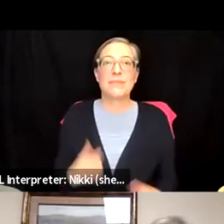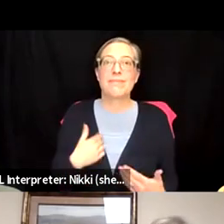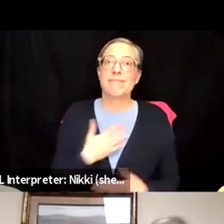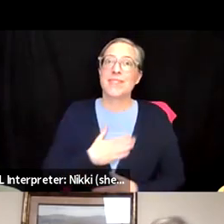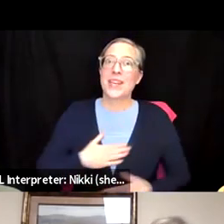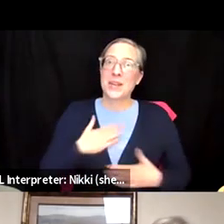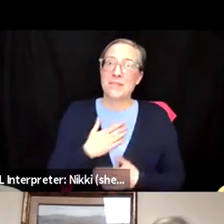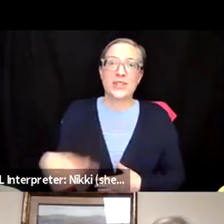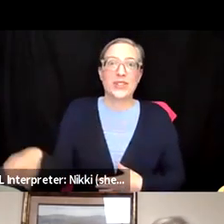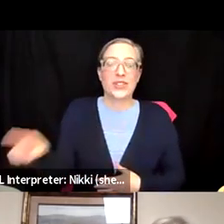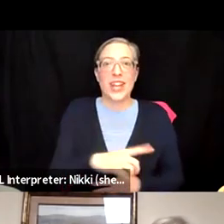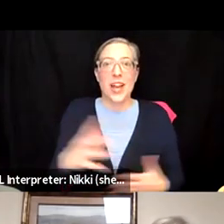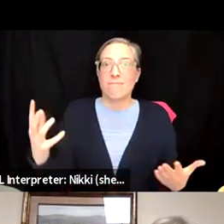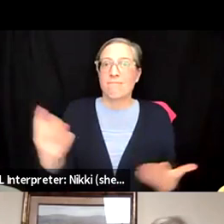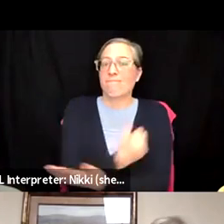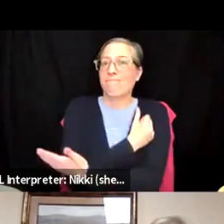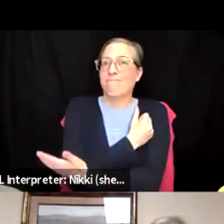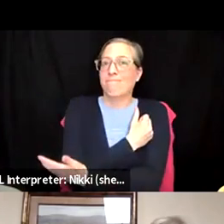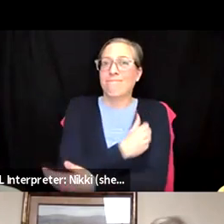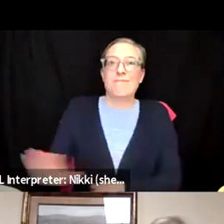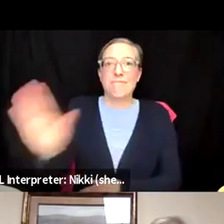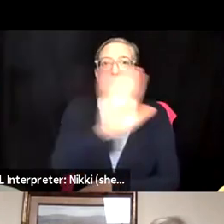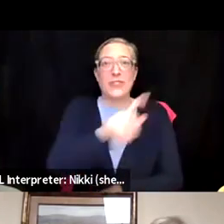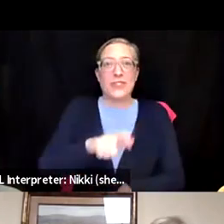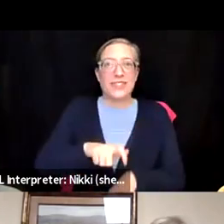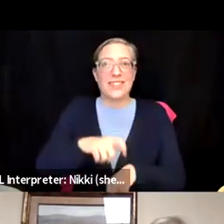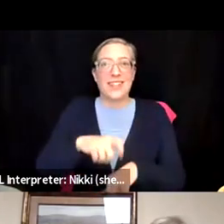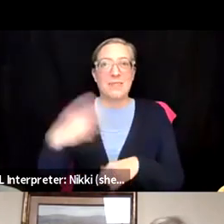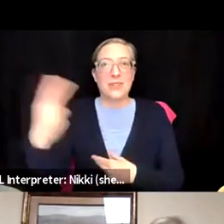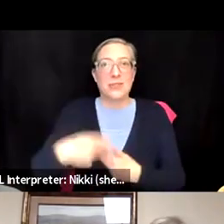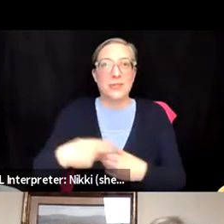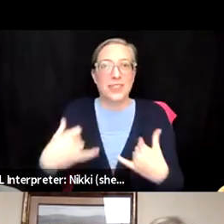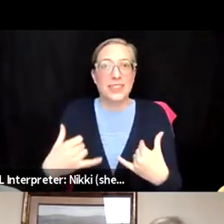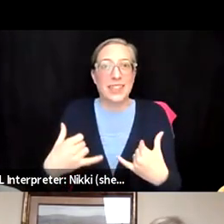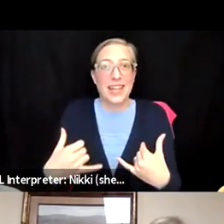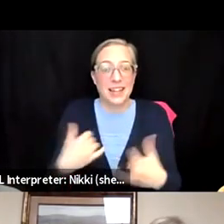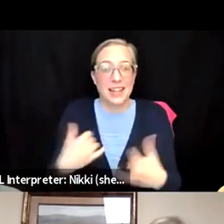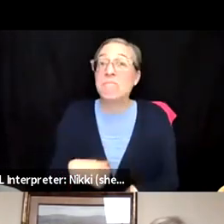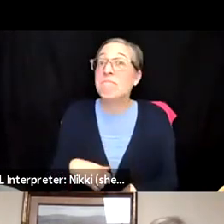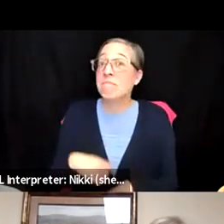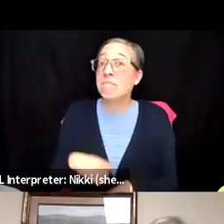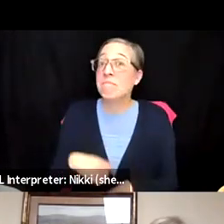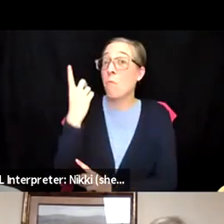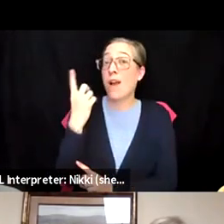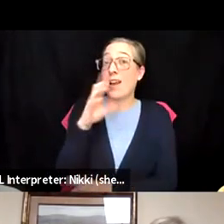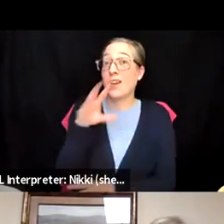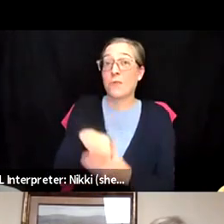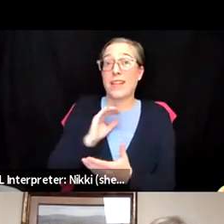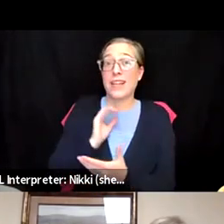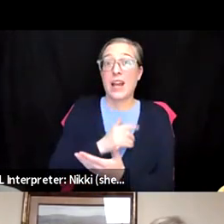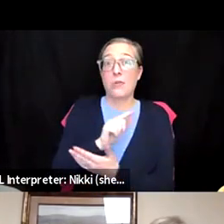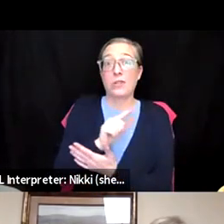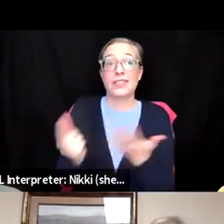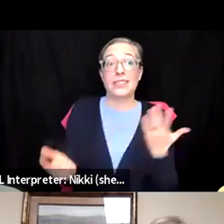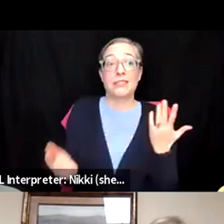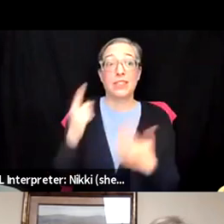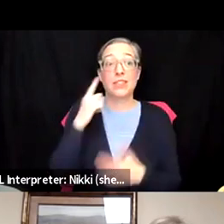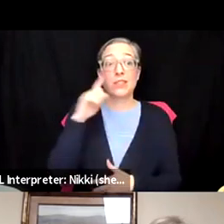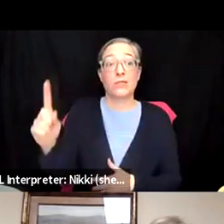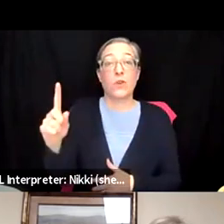today. This is one of our disability education series. Today it will